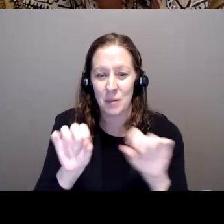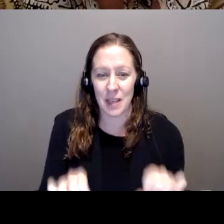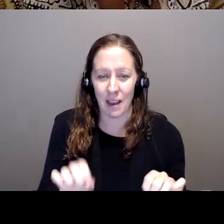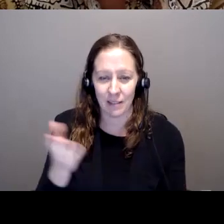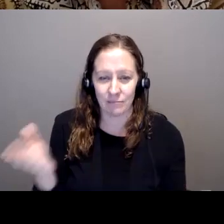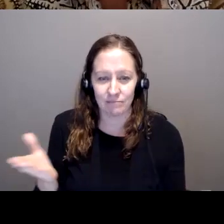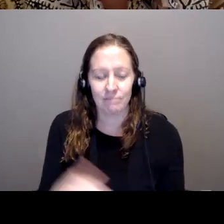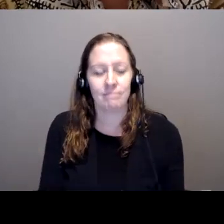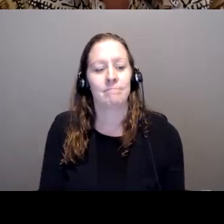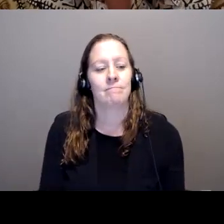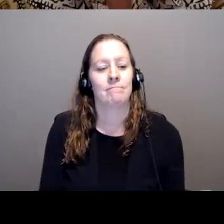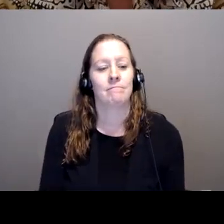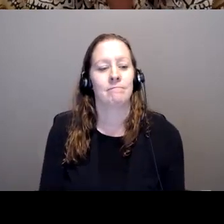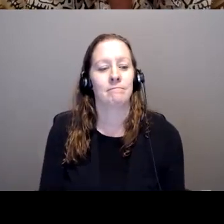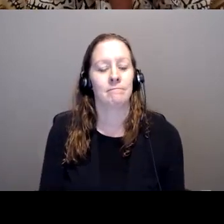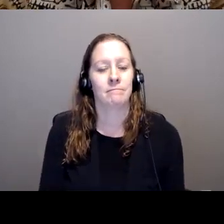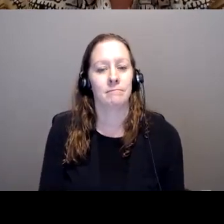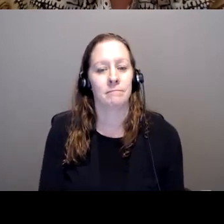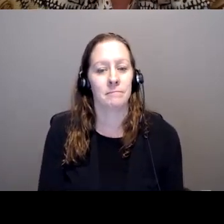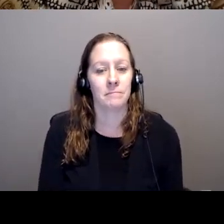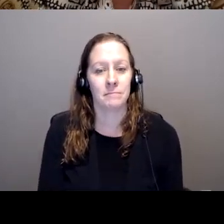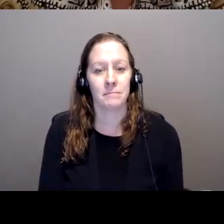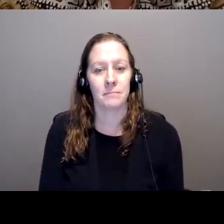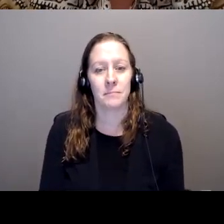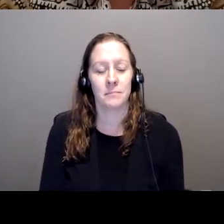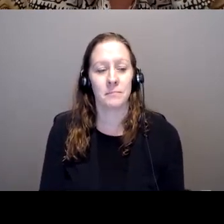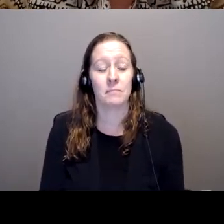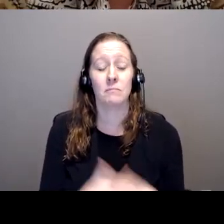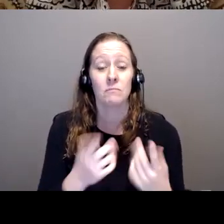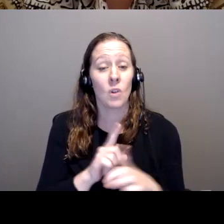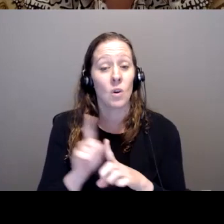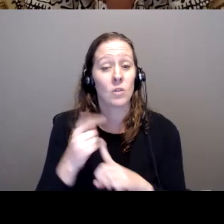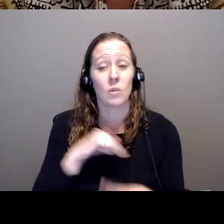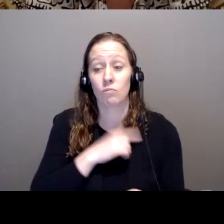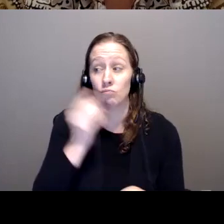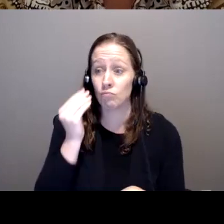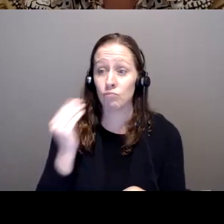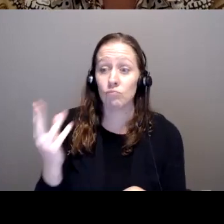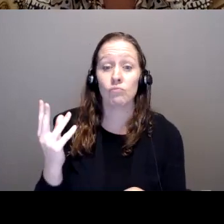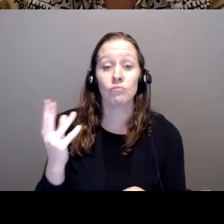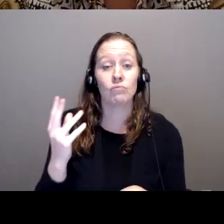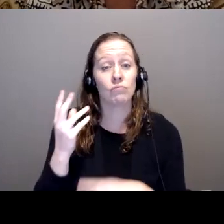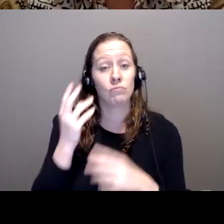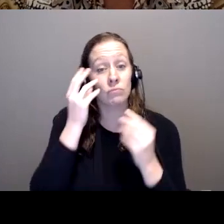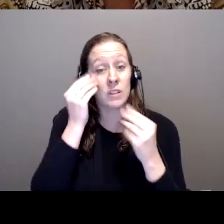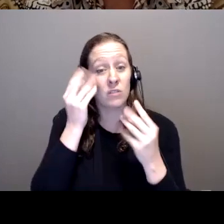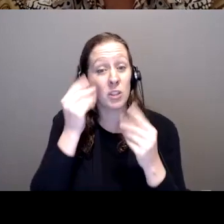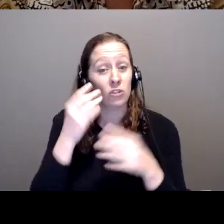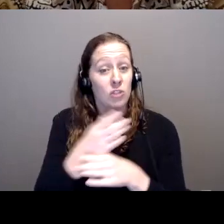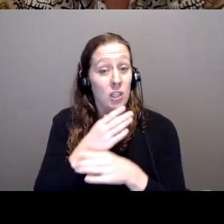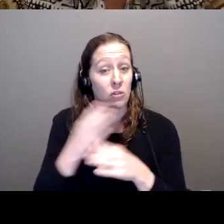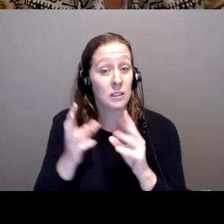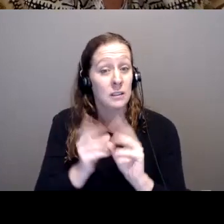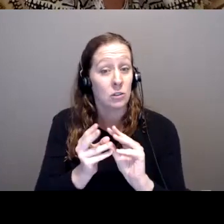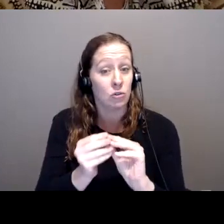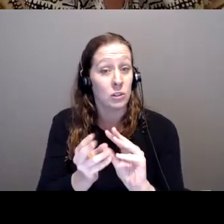can also start sharing with them in our information sharing sessions,